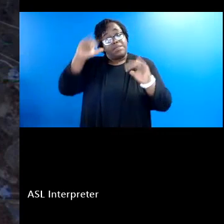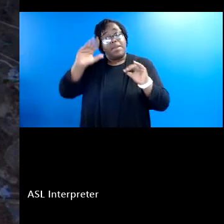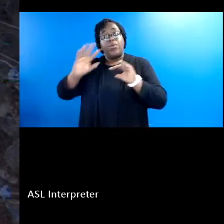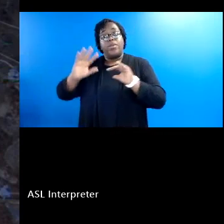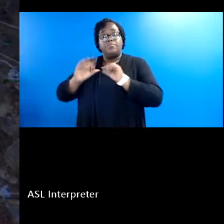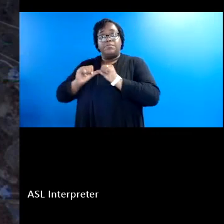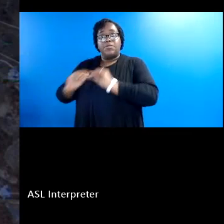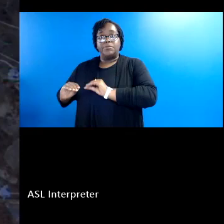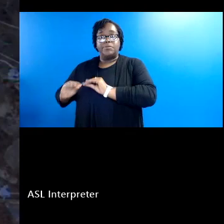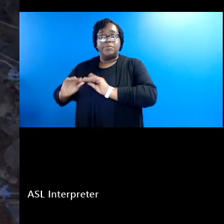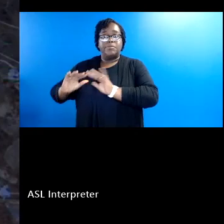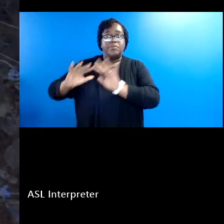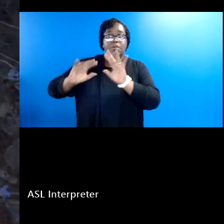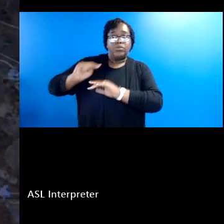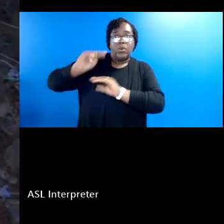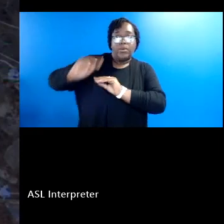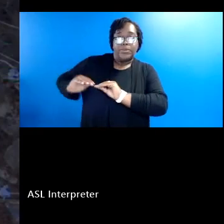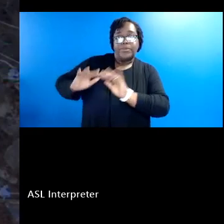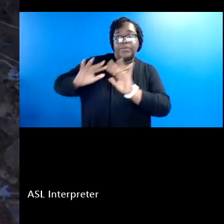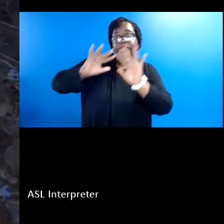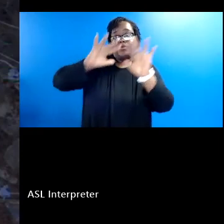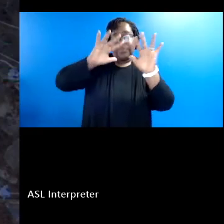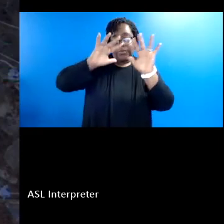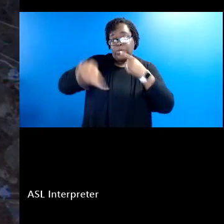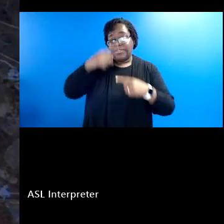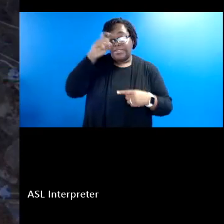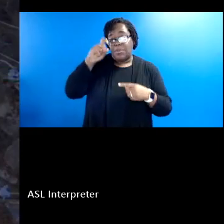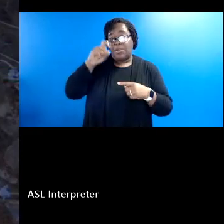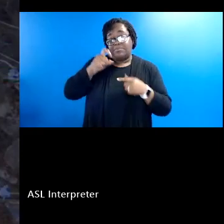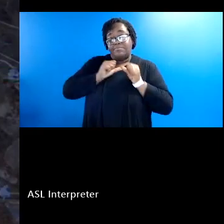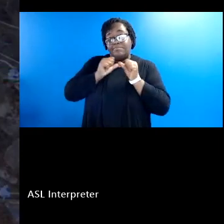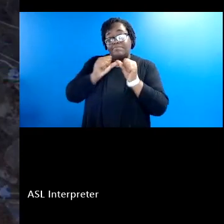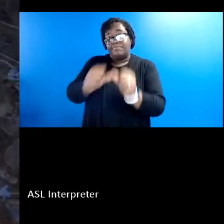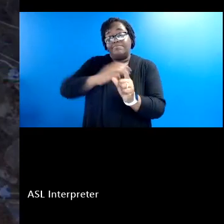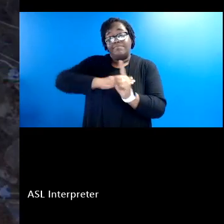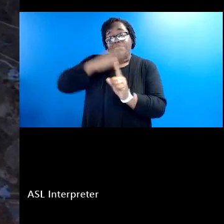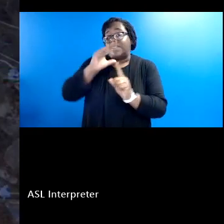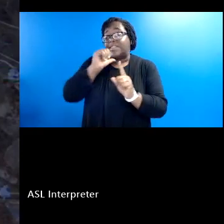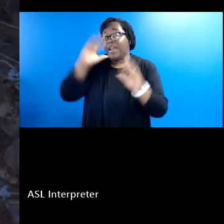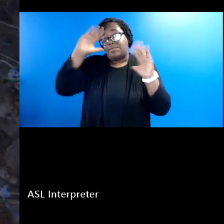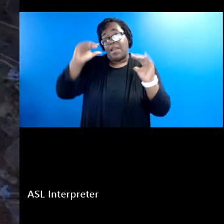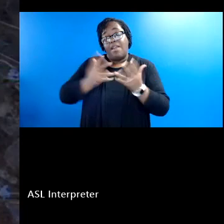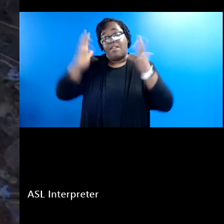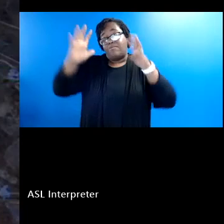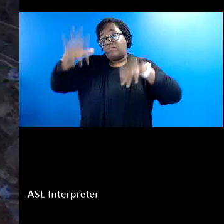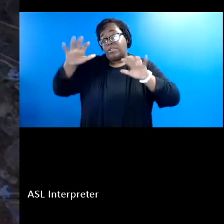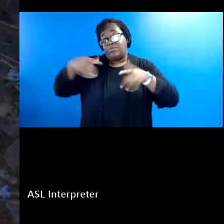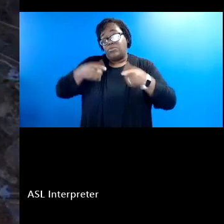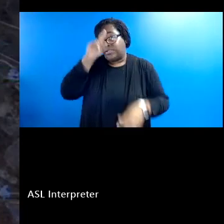north as the summer does go on, because we don't expect to see much precipitation in the